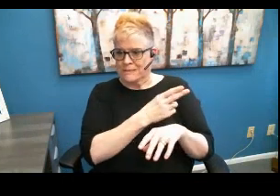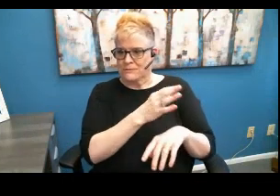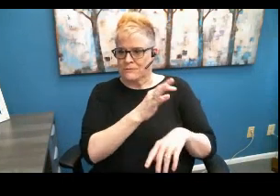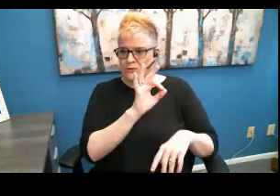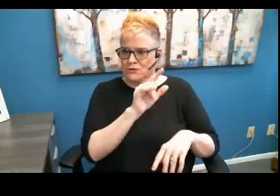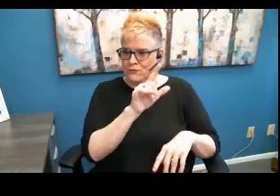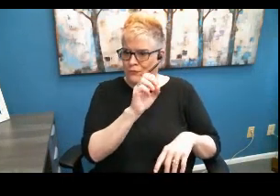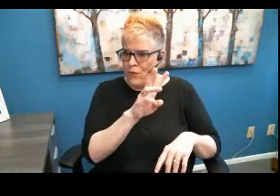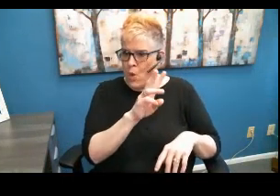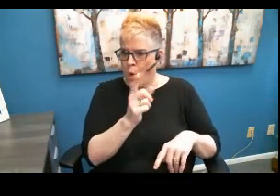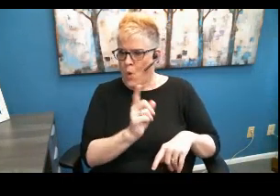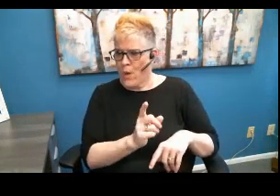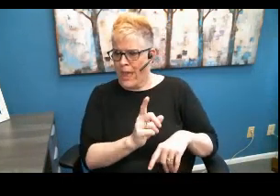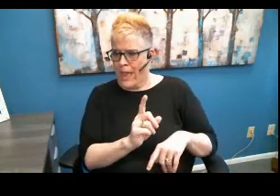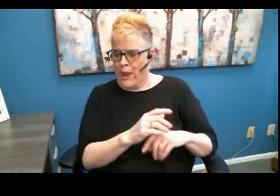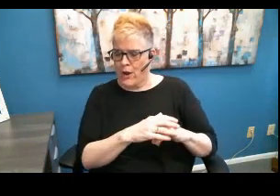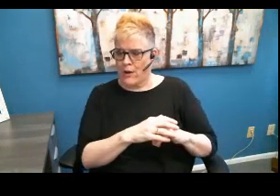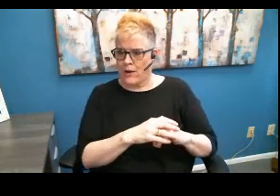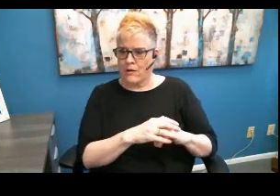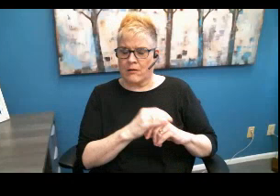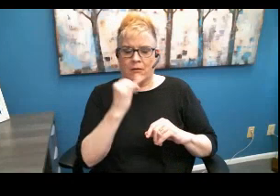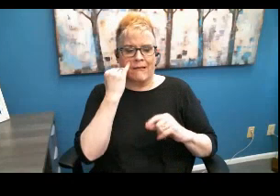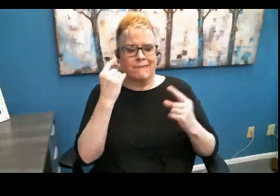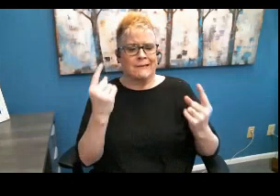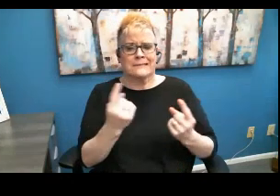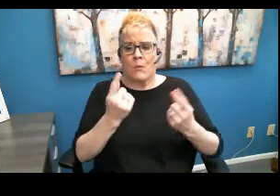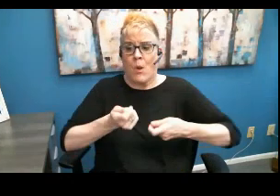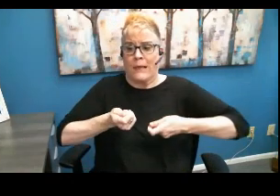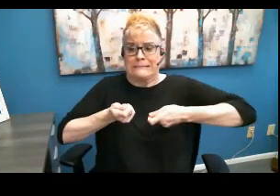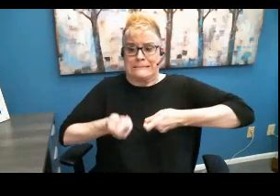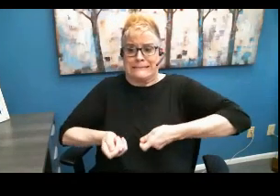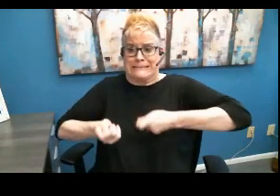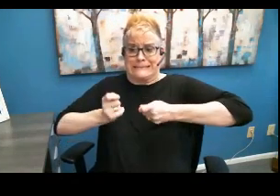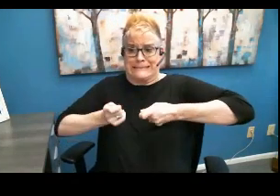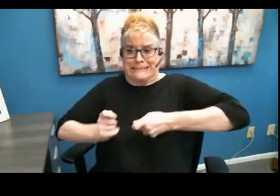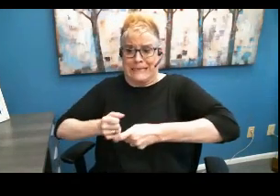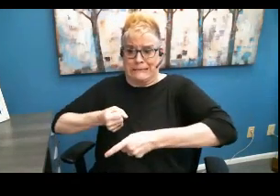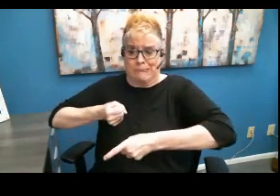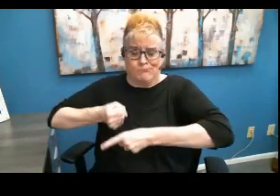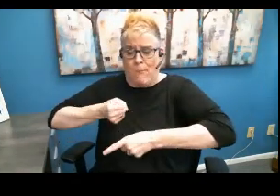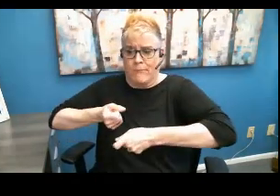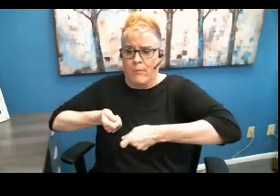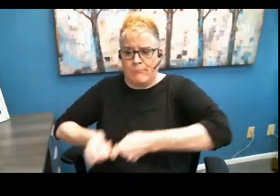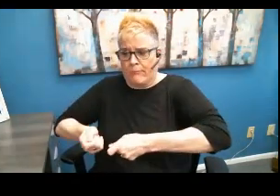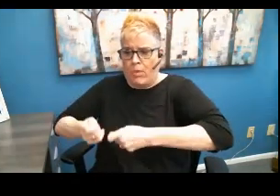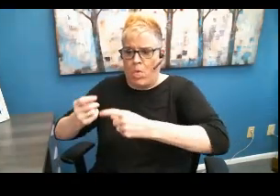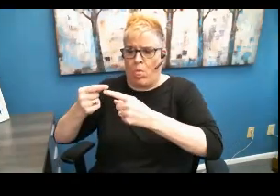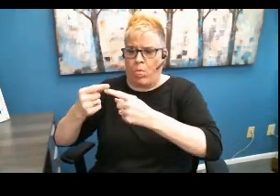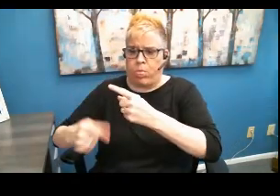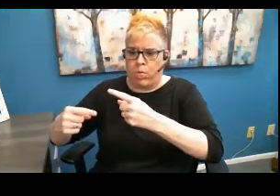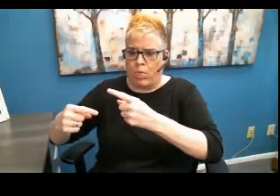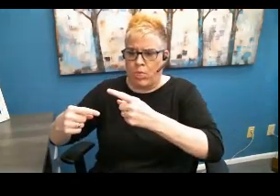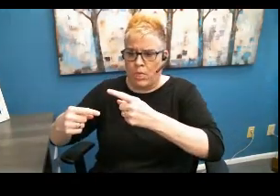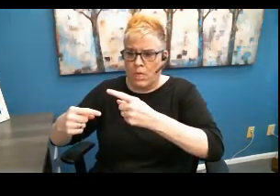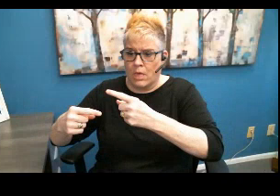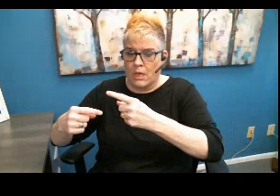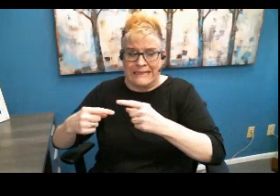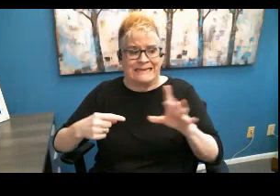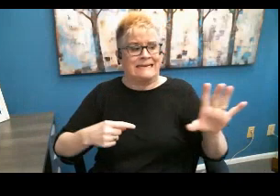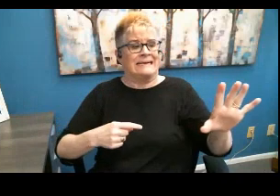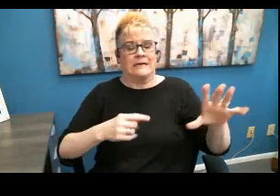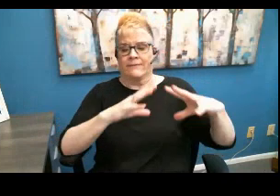know if, let's say there's somebody digs and hits a line and we have to shut it down, we can then tell how